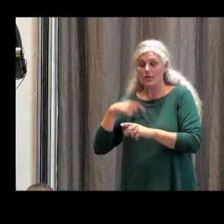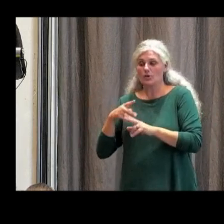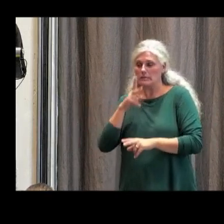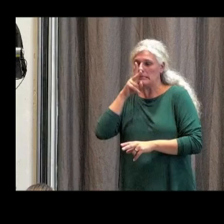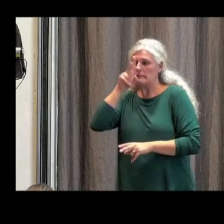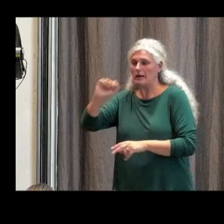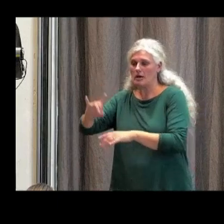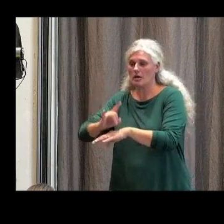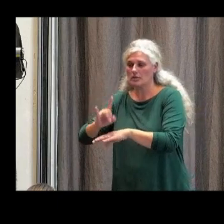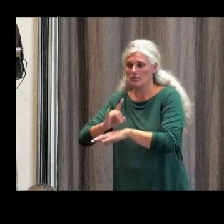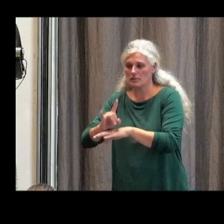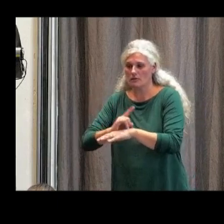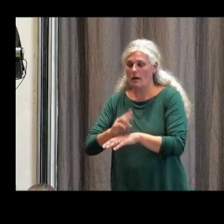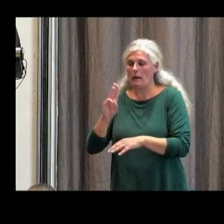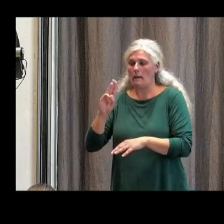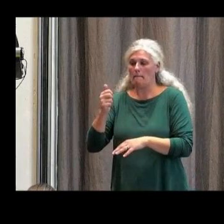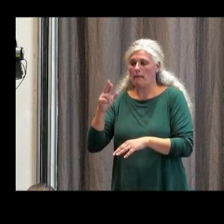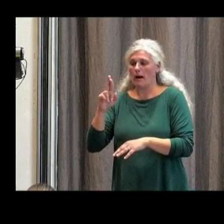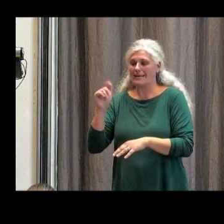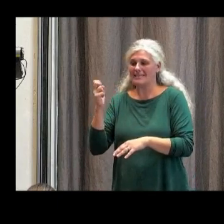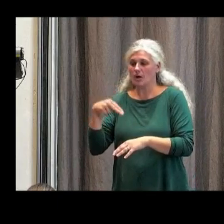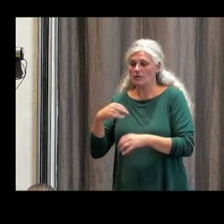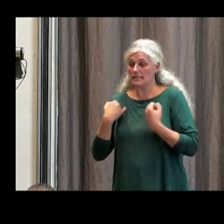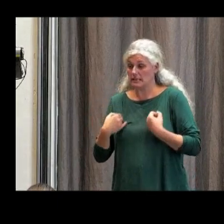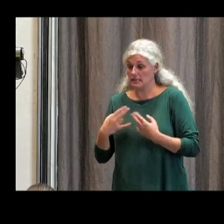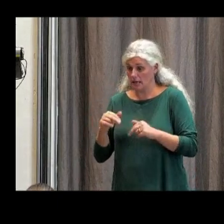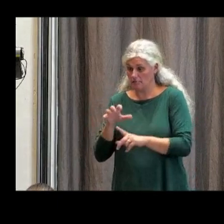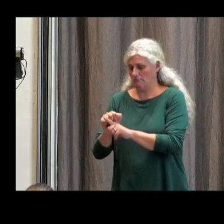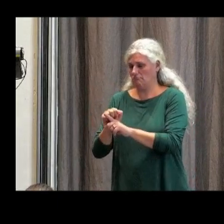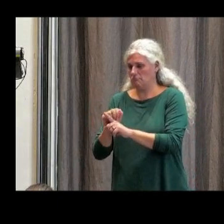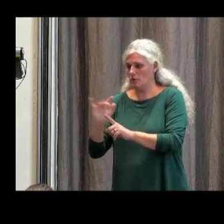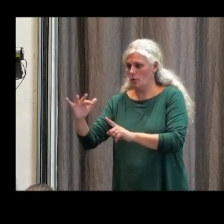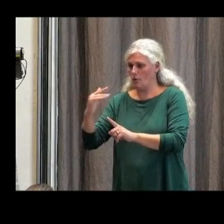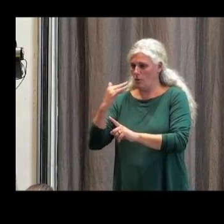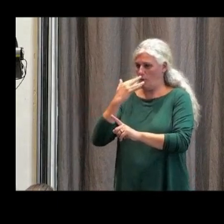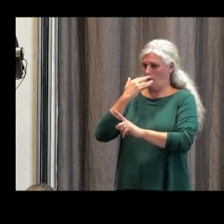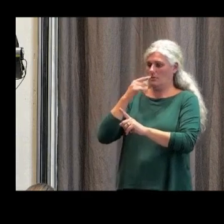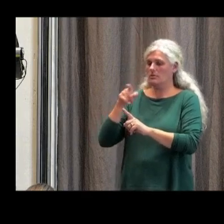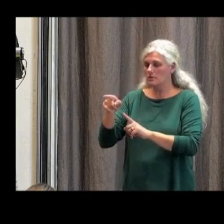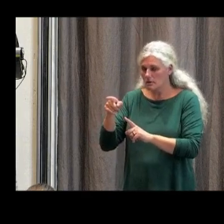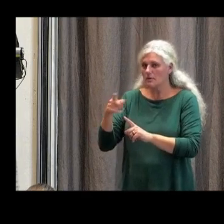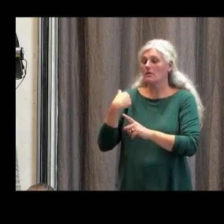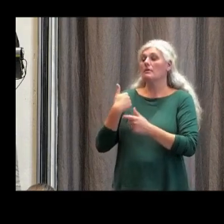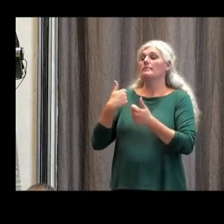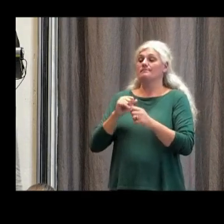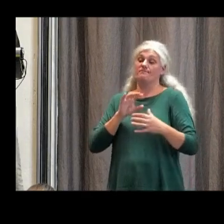smell her husband's Parkinson's disease. So what she hooked up with an analytical